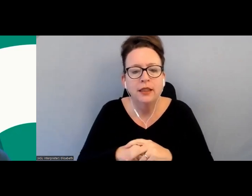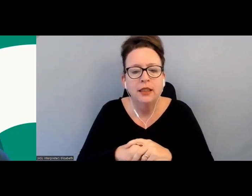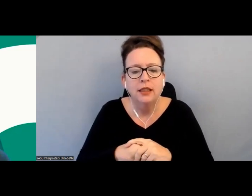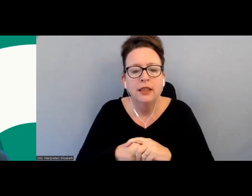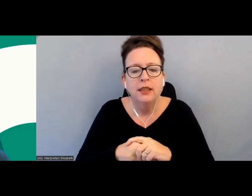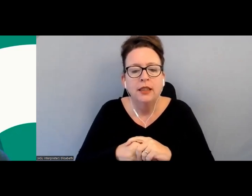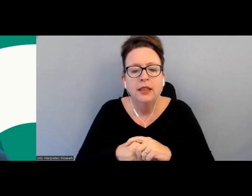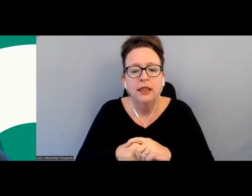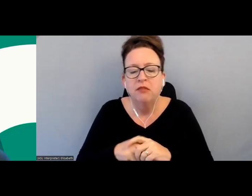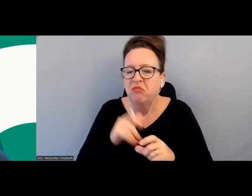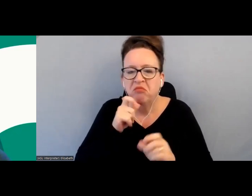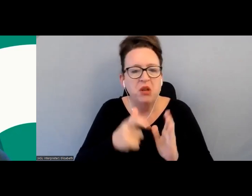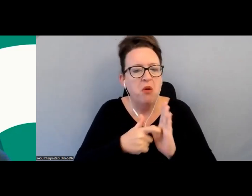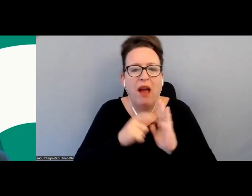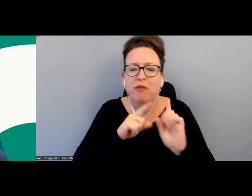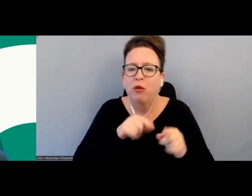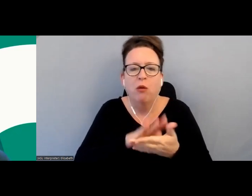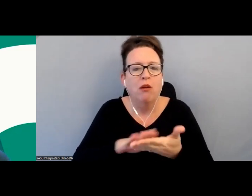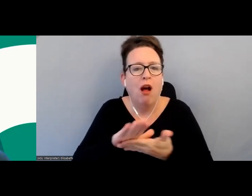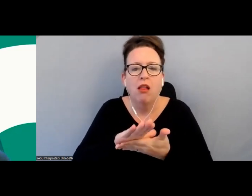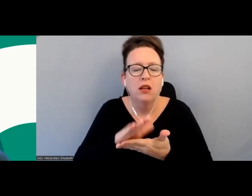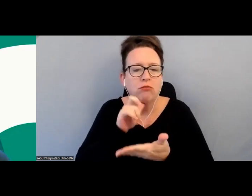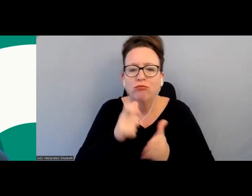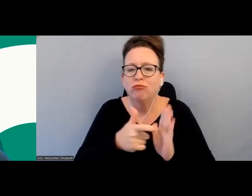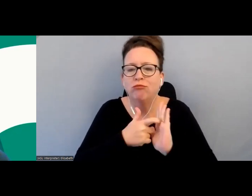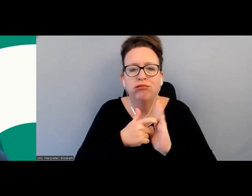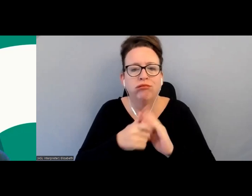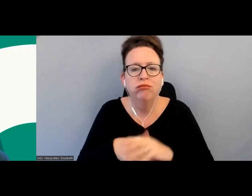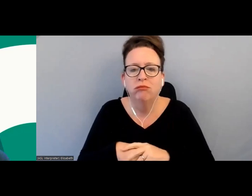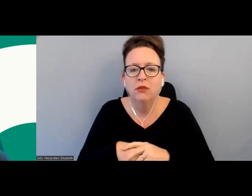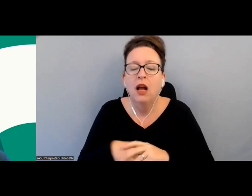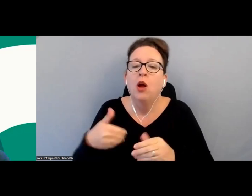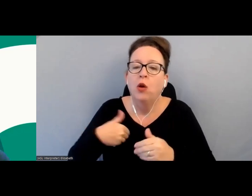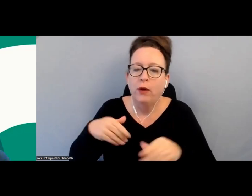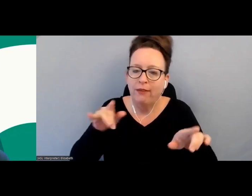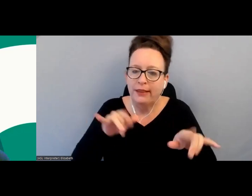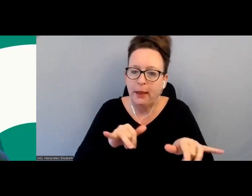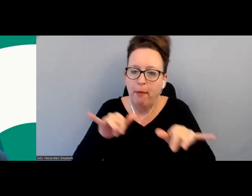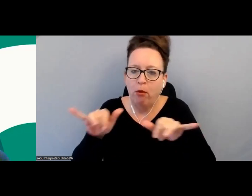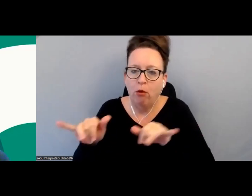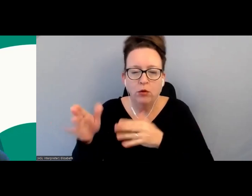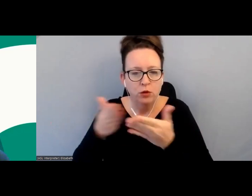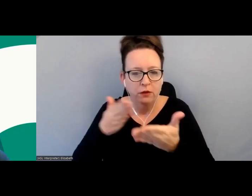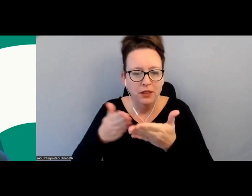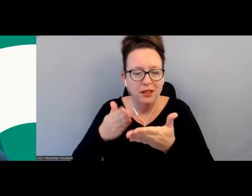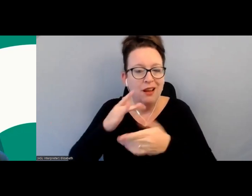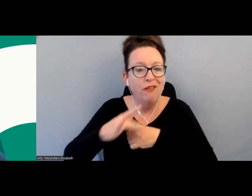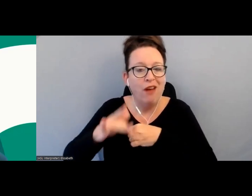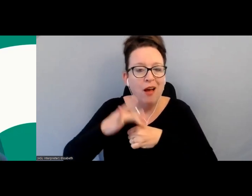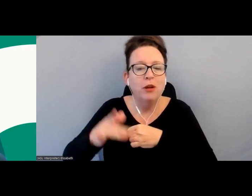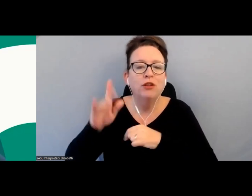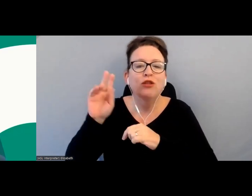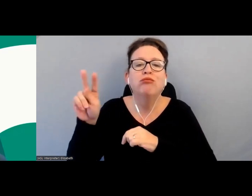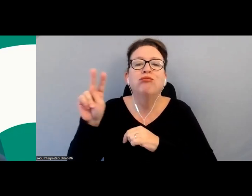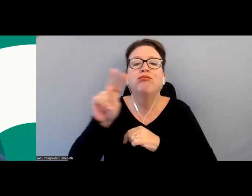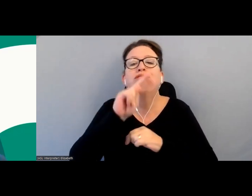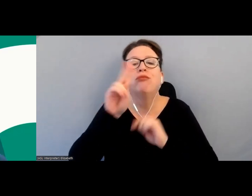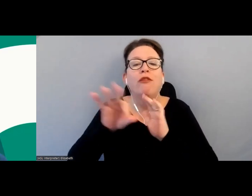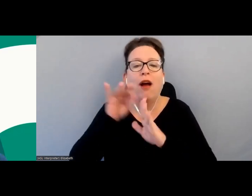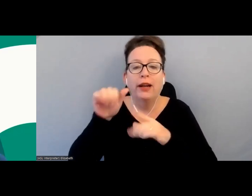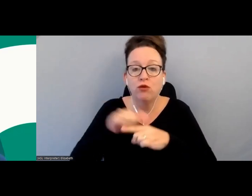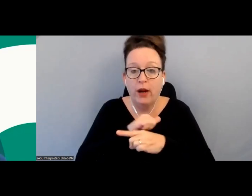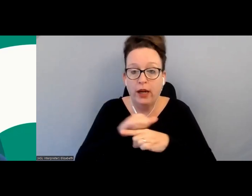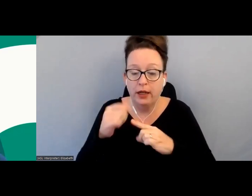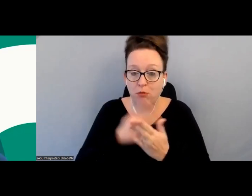And you don't have to go to college. There's similar services available to identify training programs,